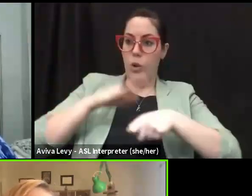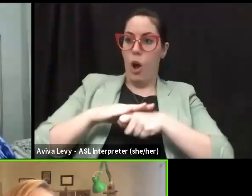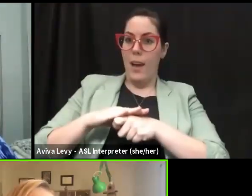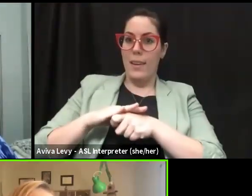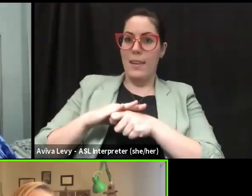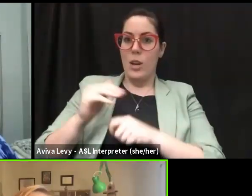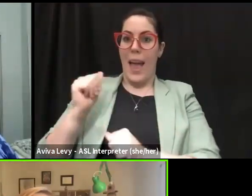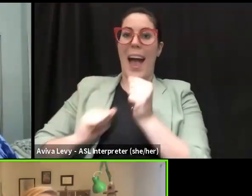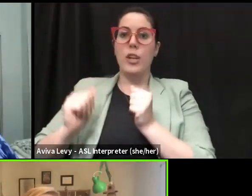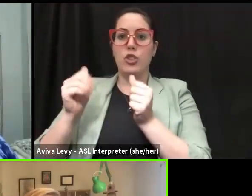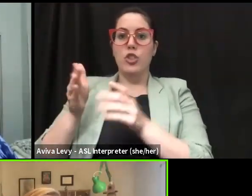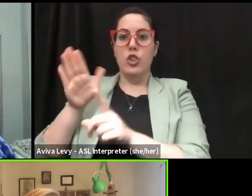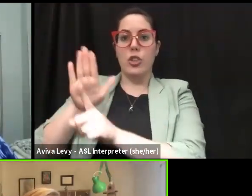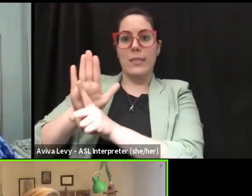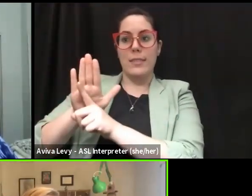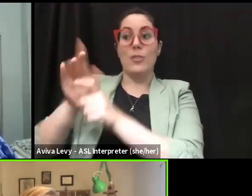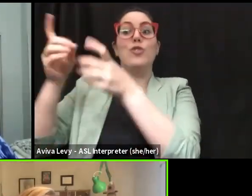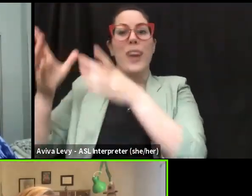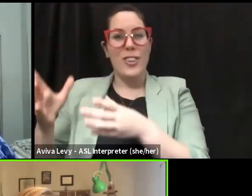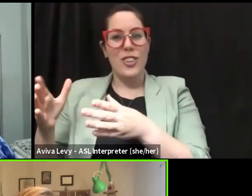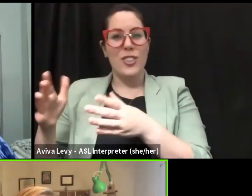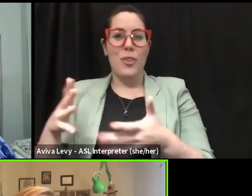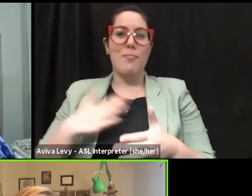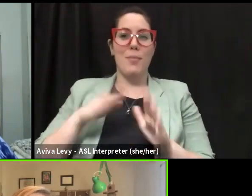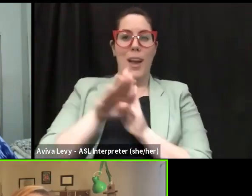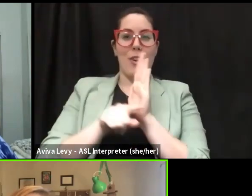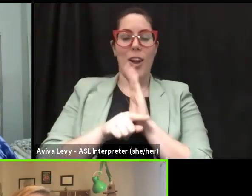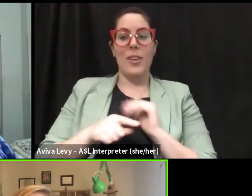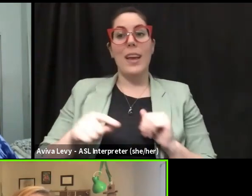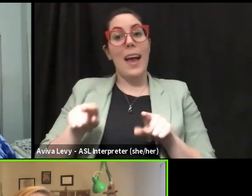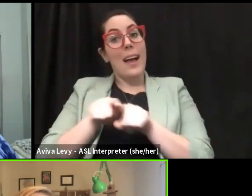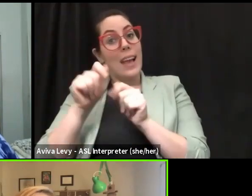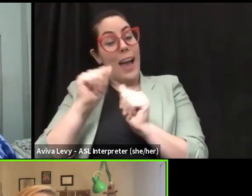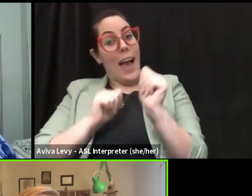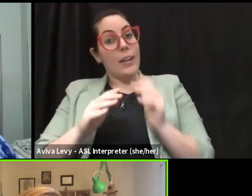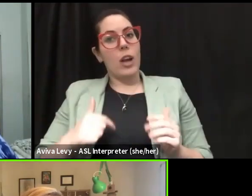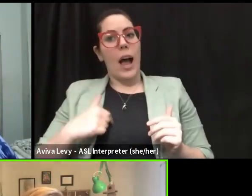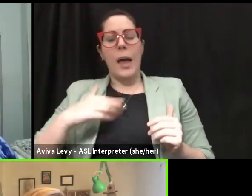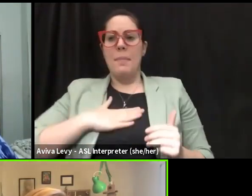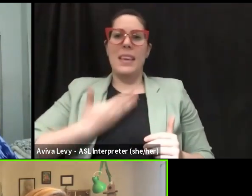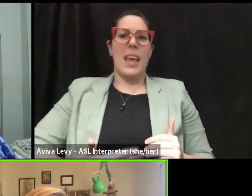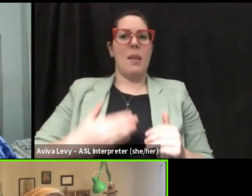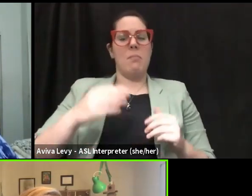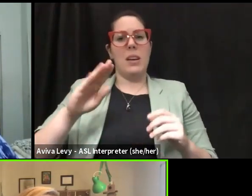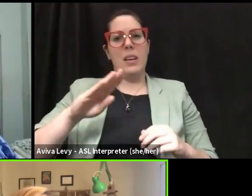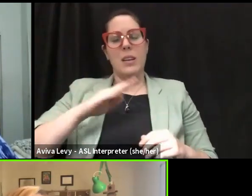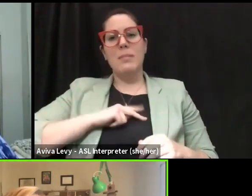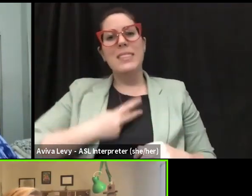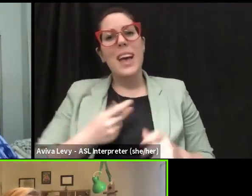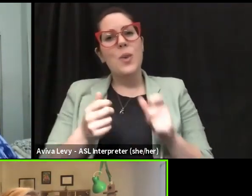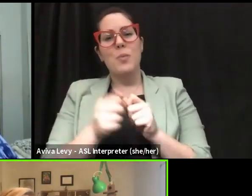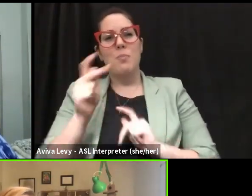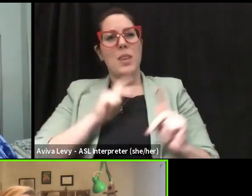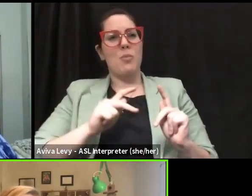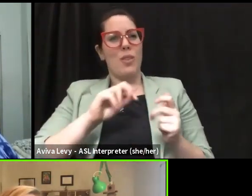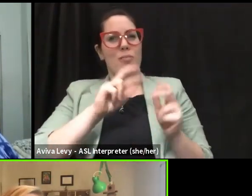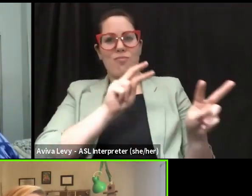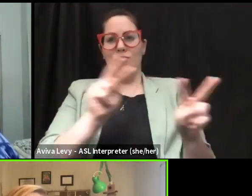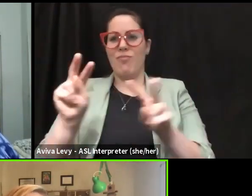for me, because I often felt disempowered as an actor and was upset by how rehearsal rooms were run. I saw a lot of peers